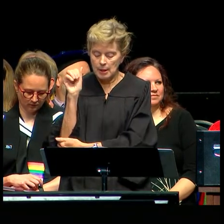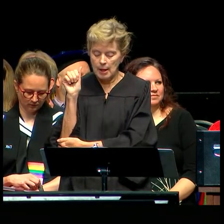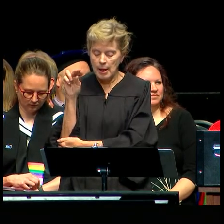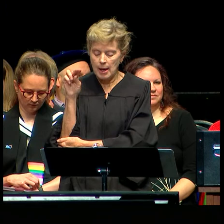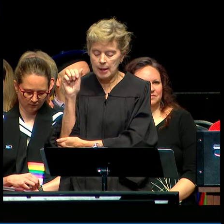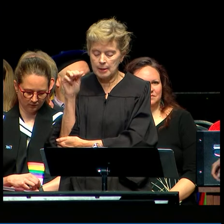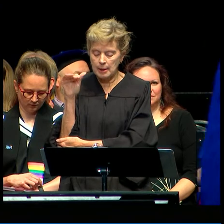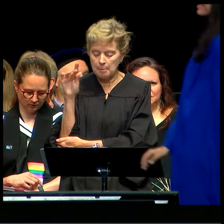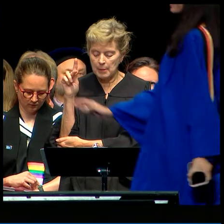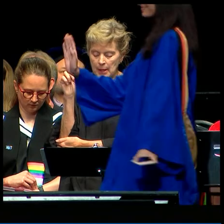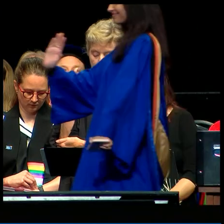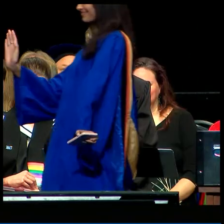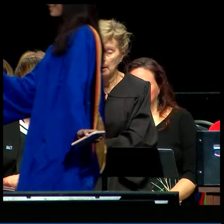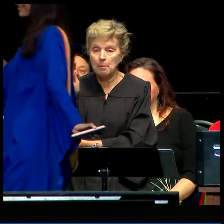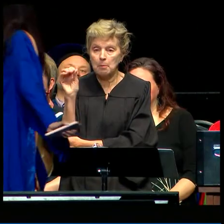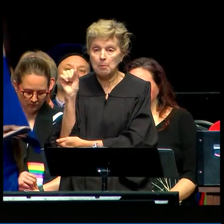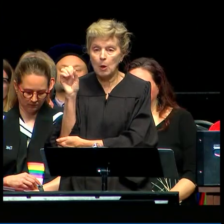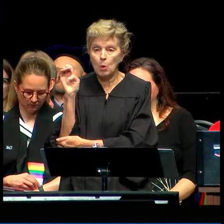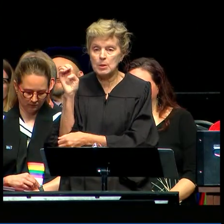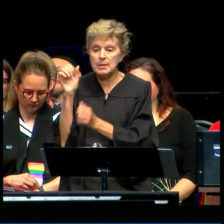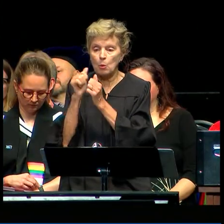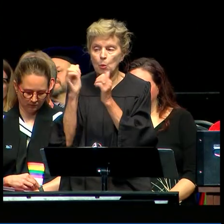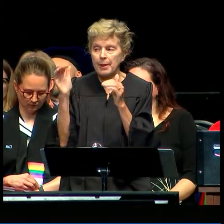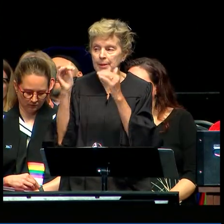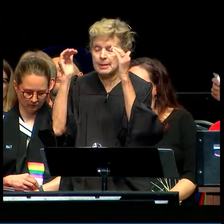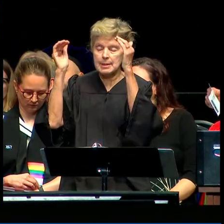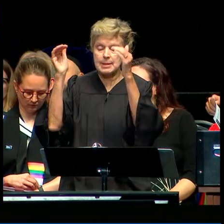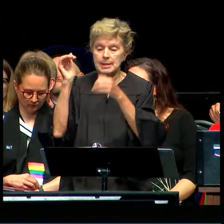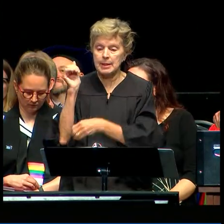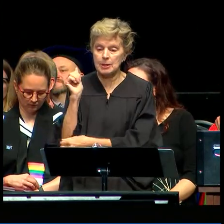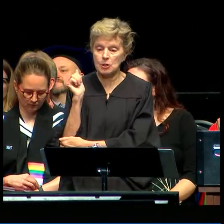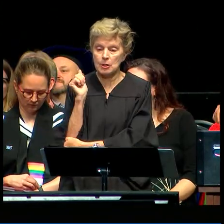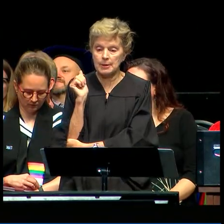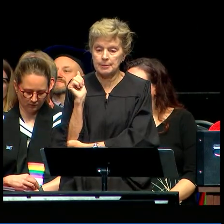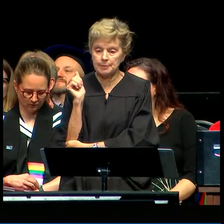Anamika Bose, with distinction.